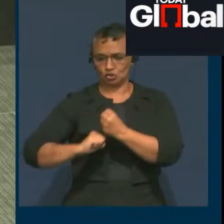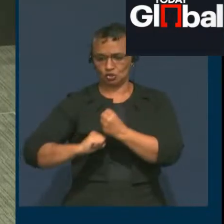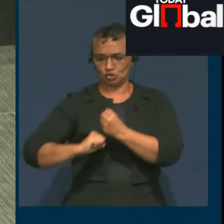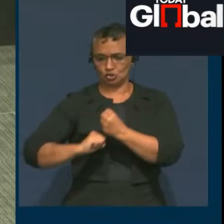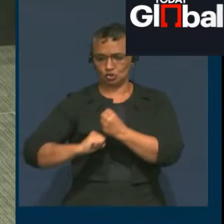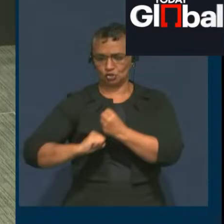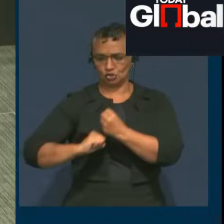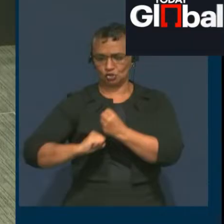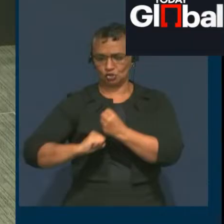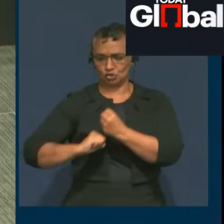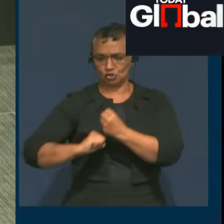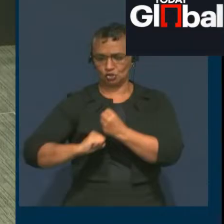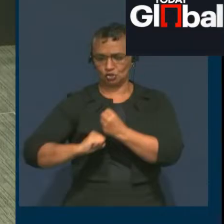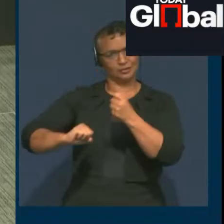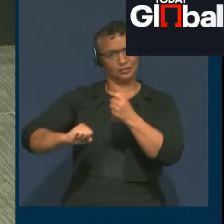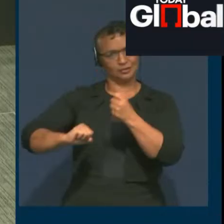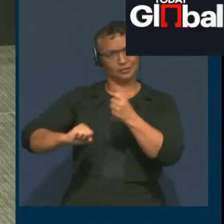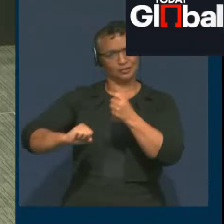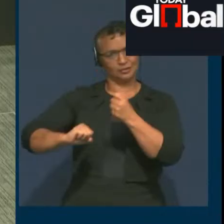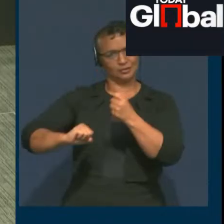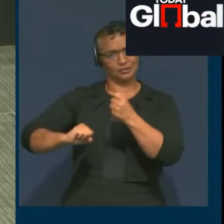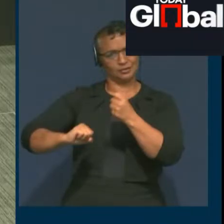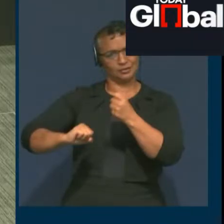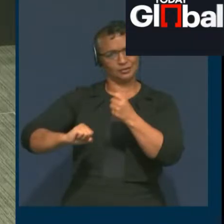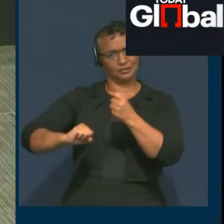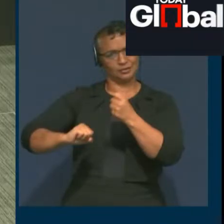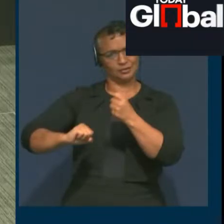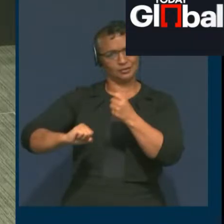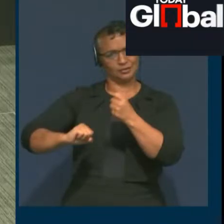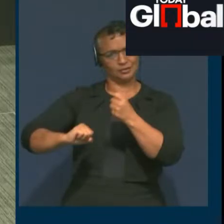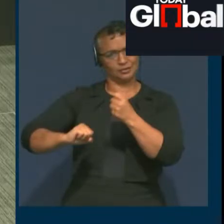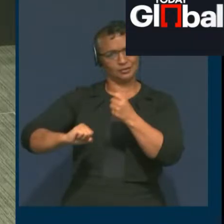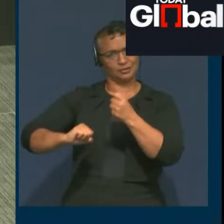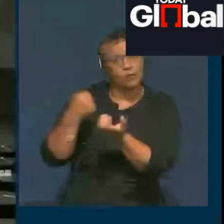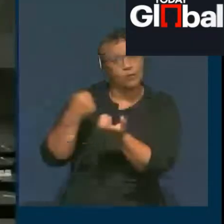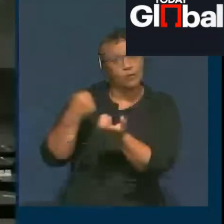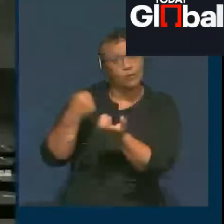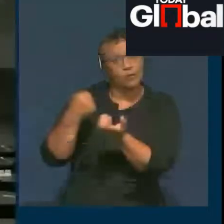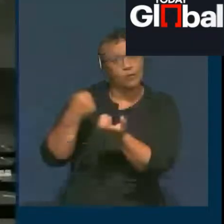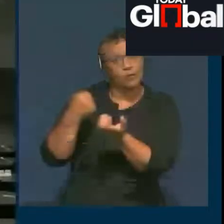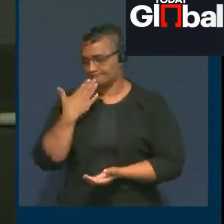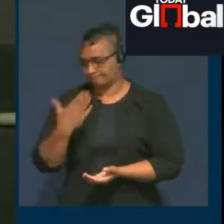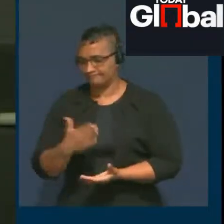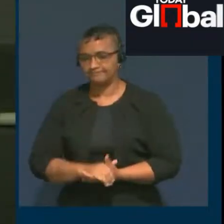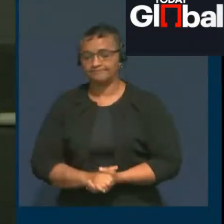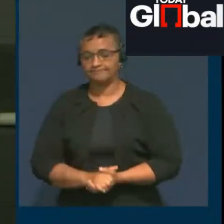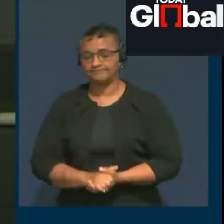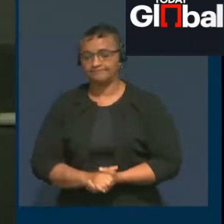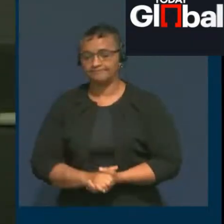support? Who is supporting the National Human Rights Institute? Thank you.